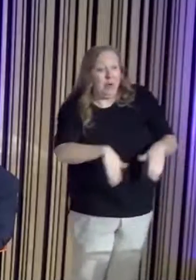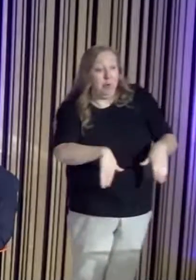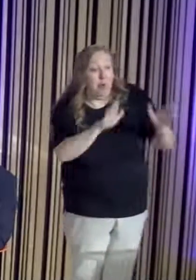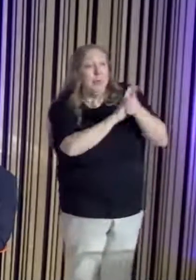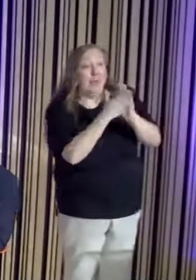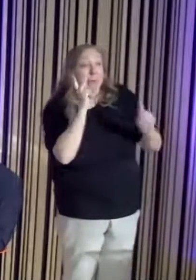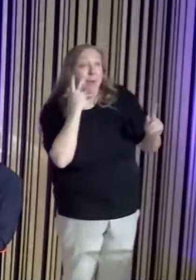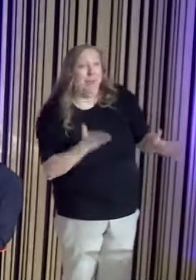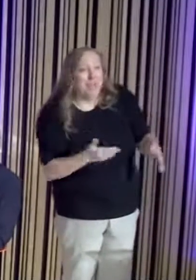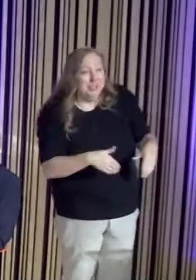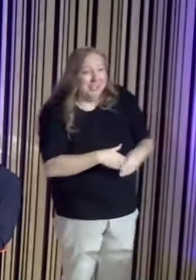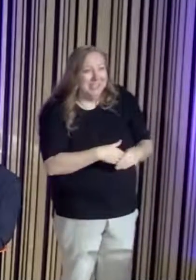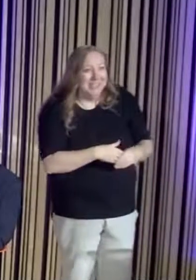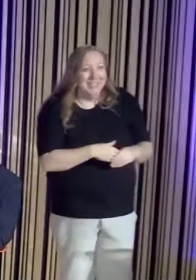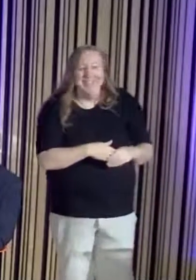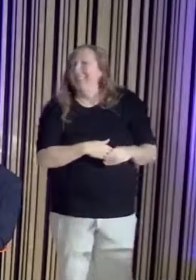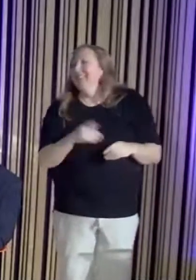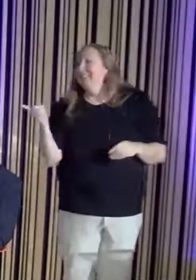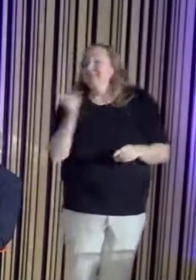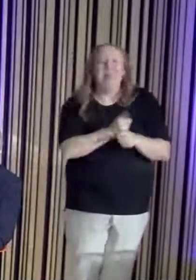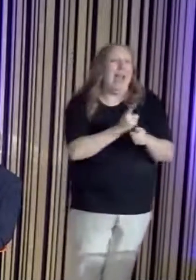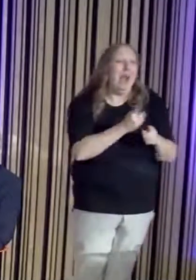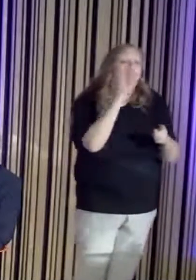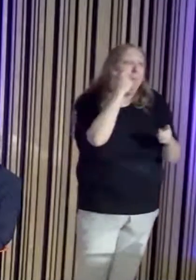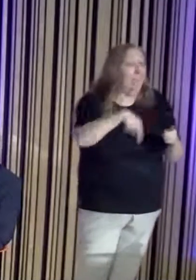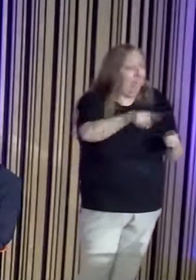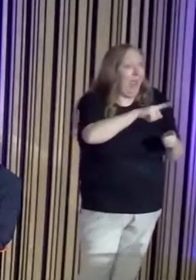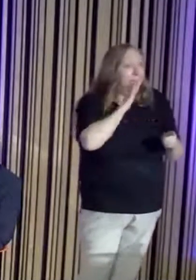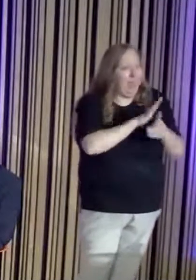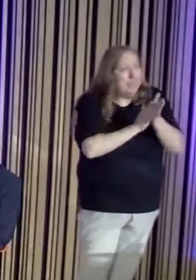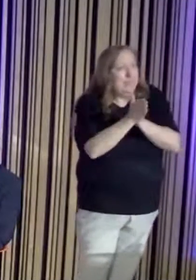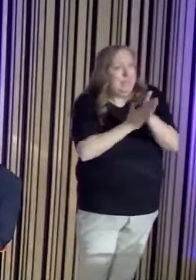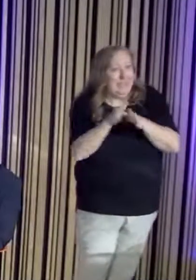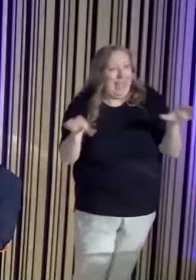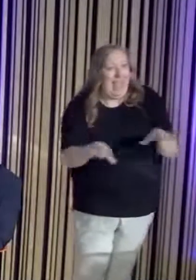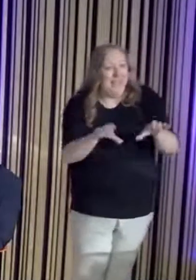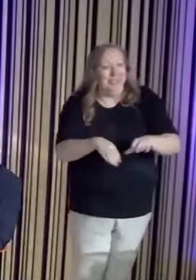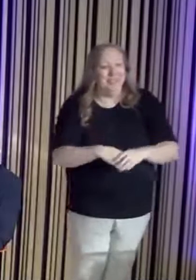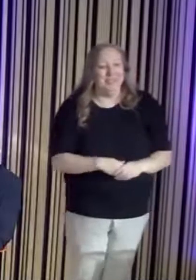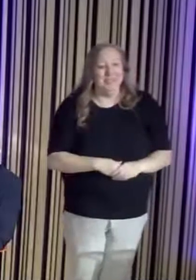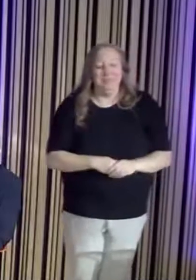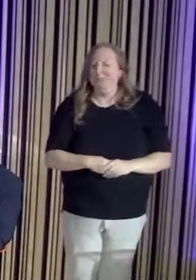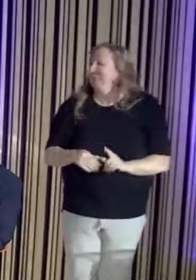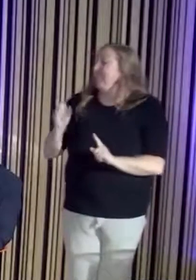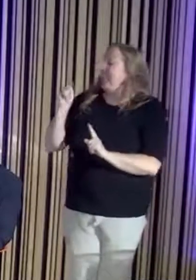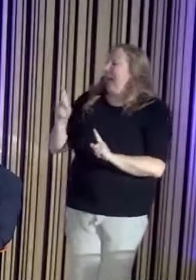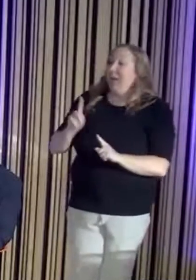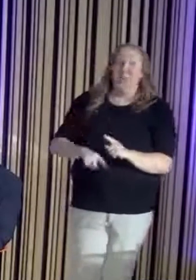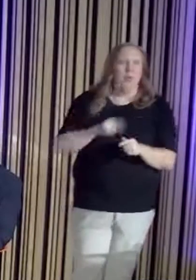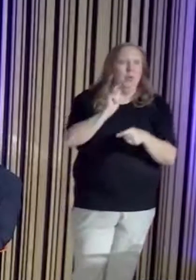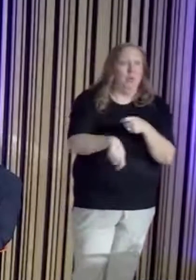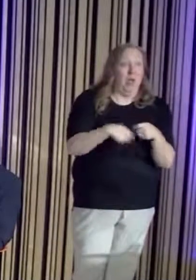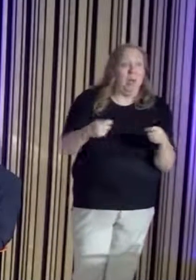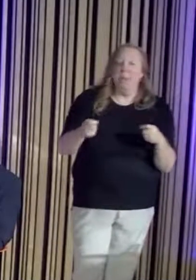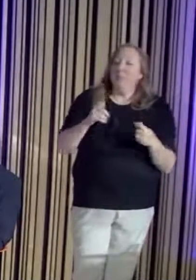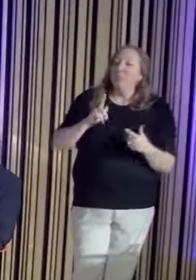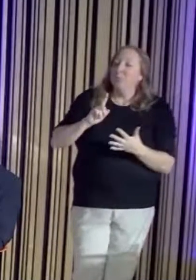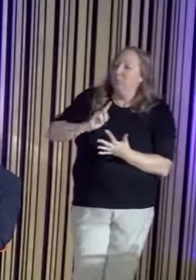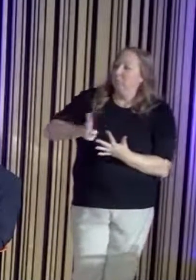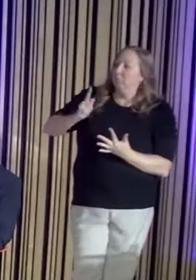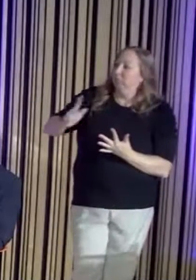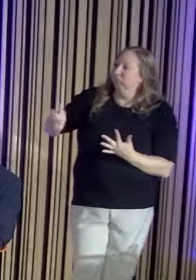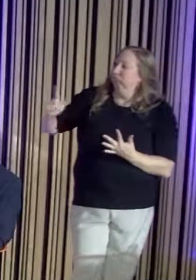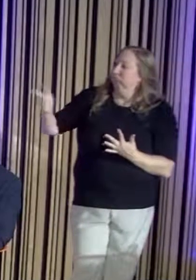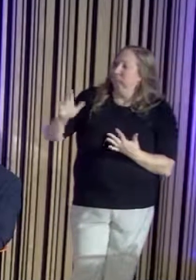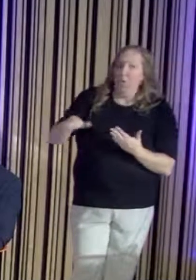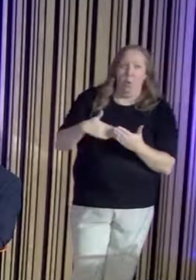be in the action in a few years' time when they get graduates. Okay. To finish, I'd just like to go around to all